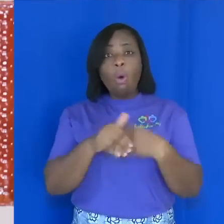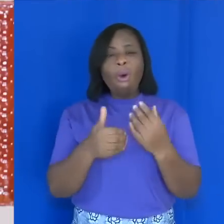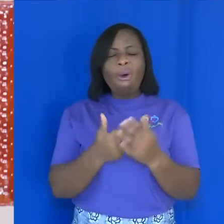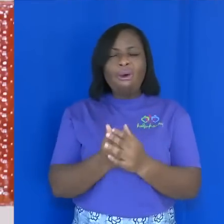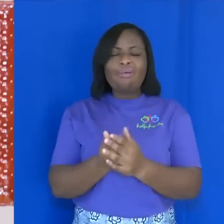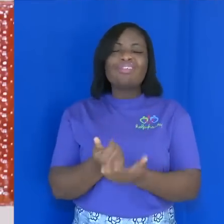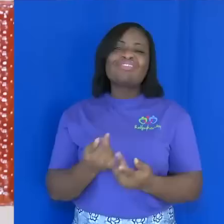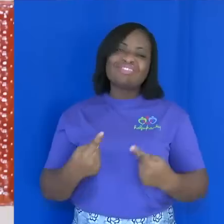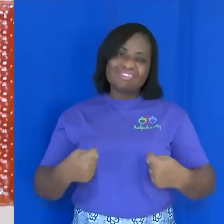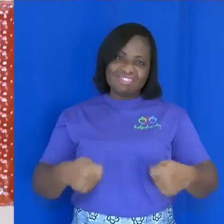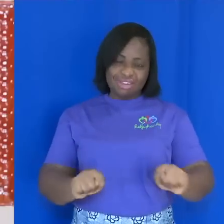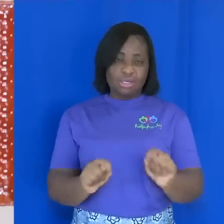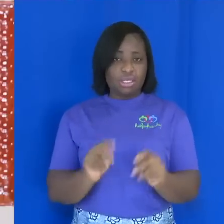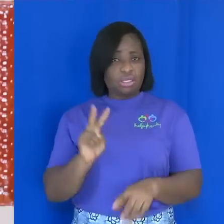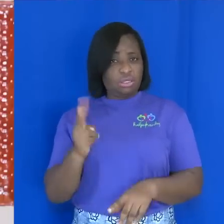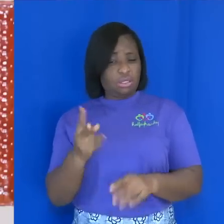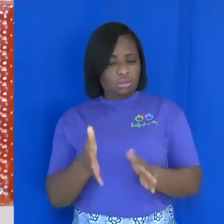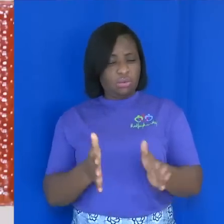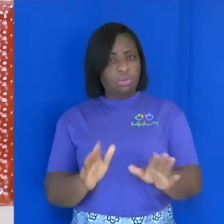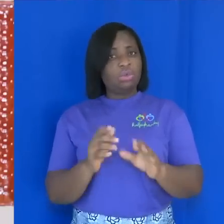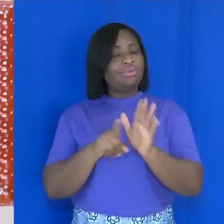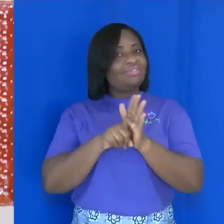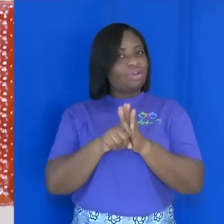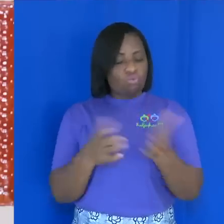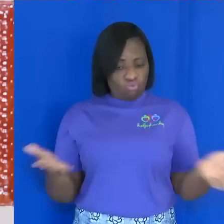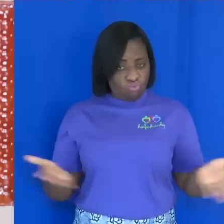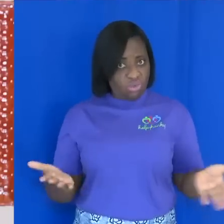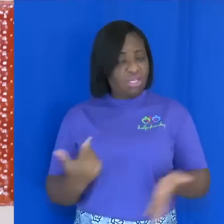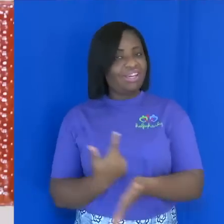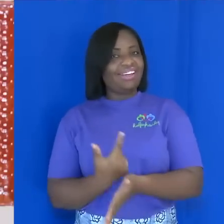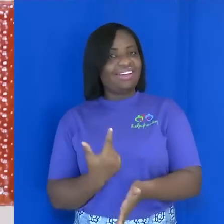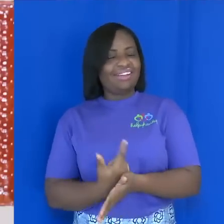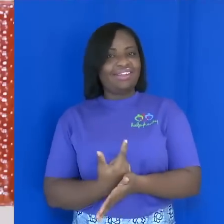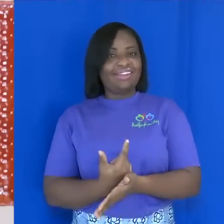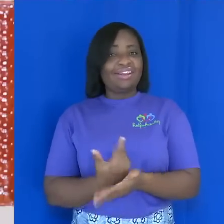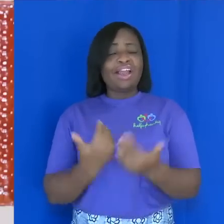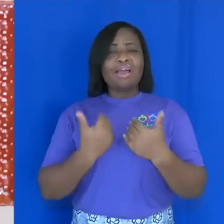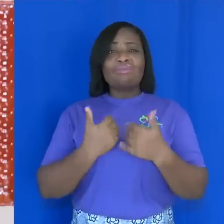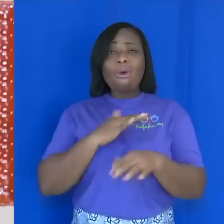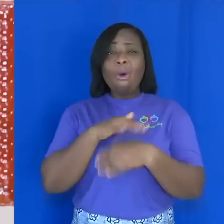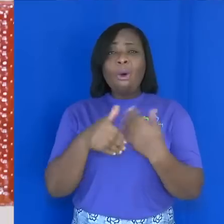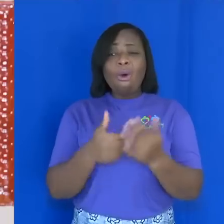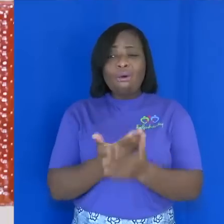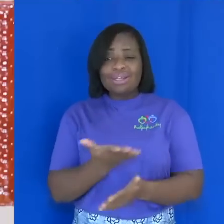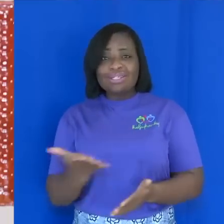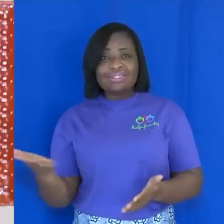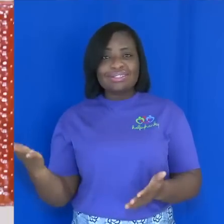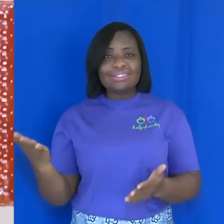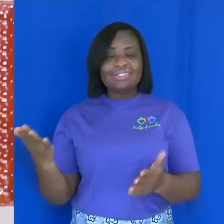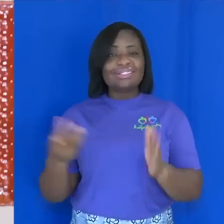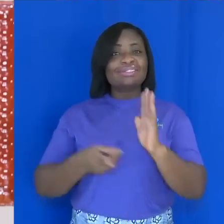the second wave of the virus, we in Ghana have been spared all these developments